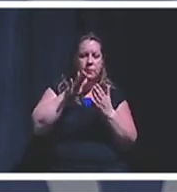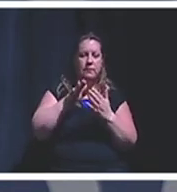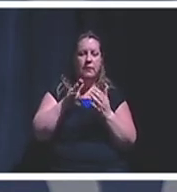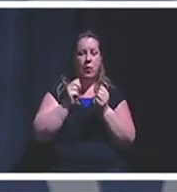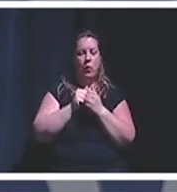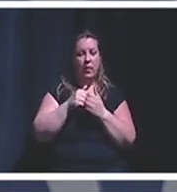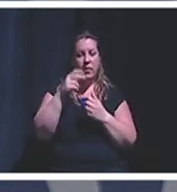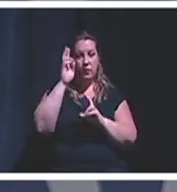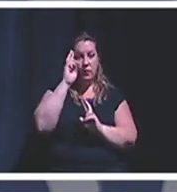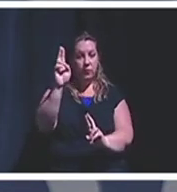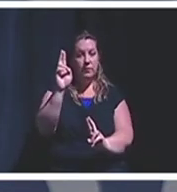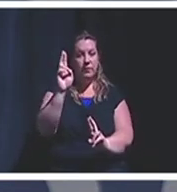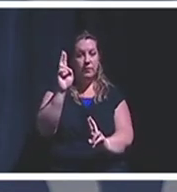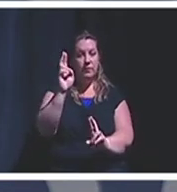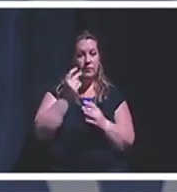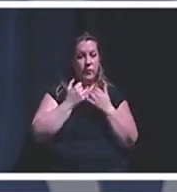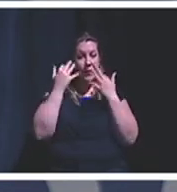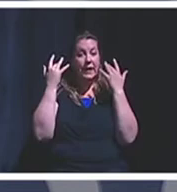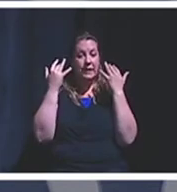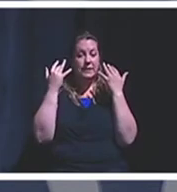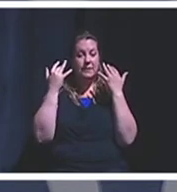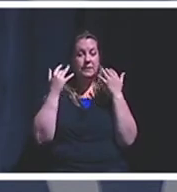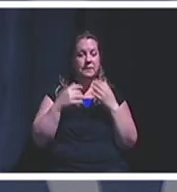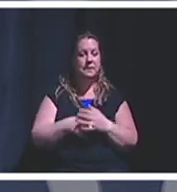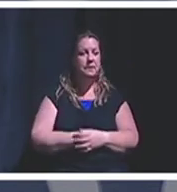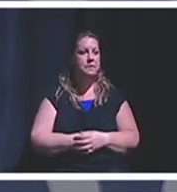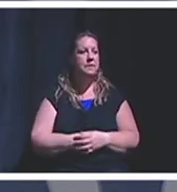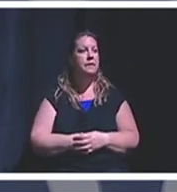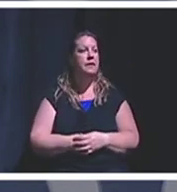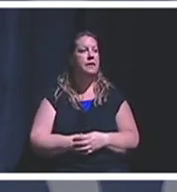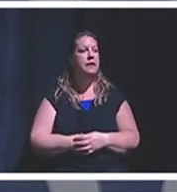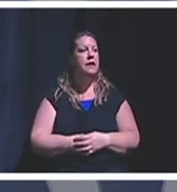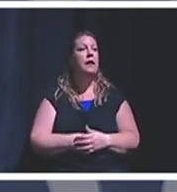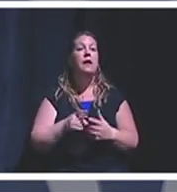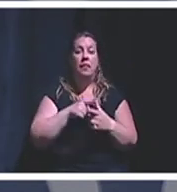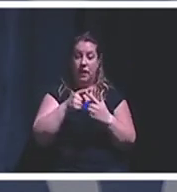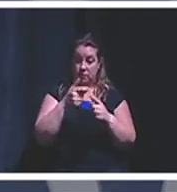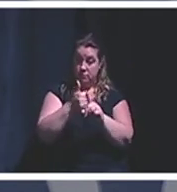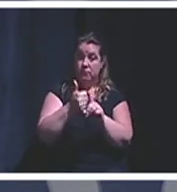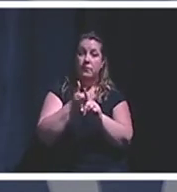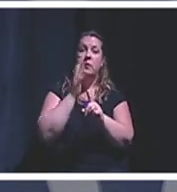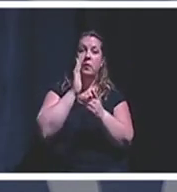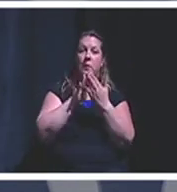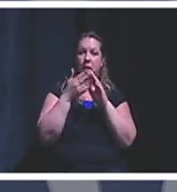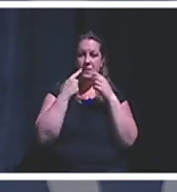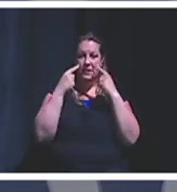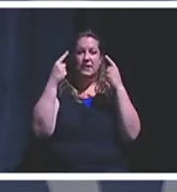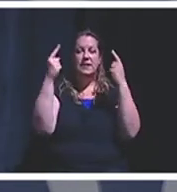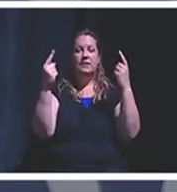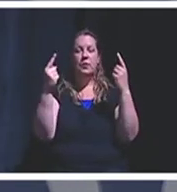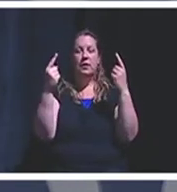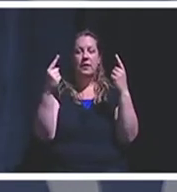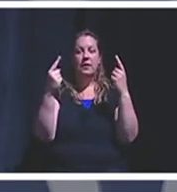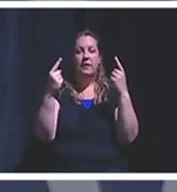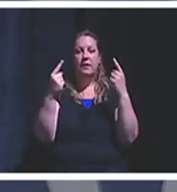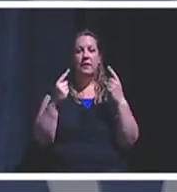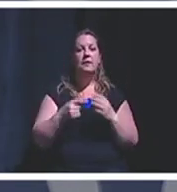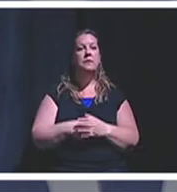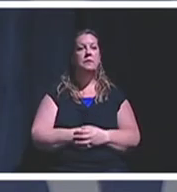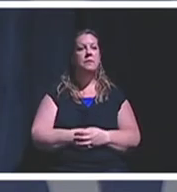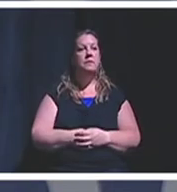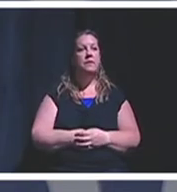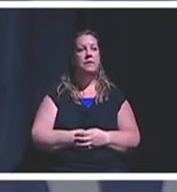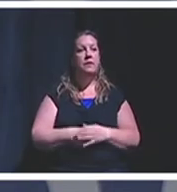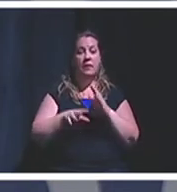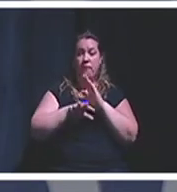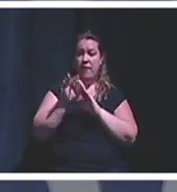dignity, courtesy, and respect, you will be successful. Find someone you want to